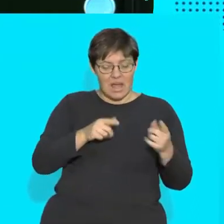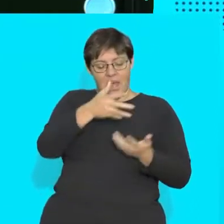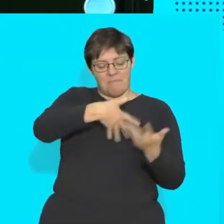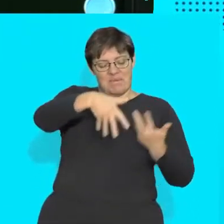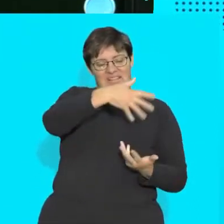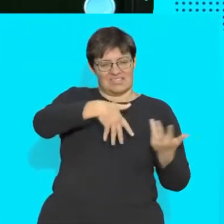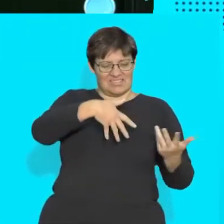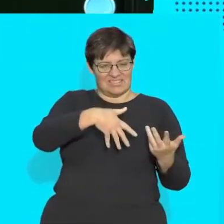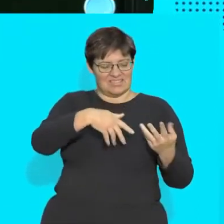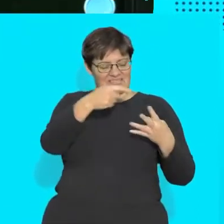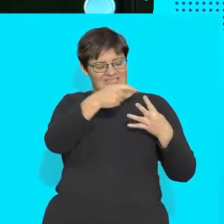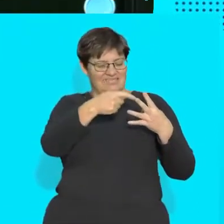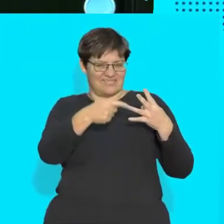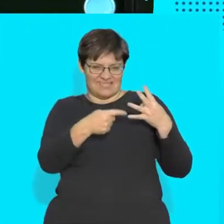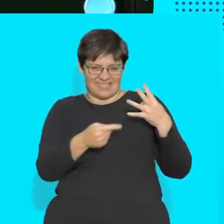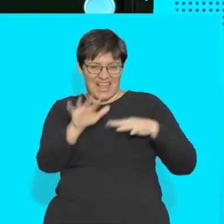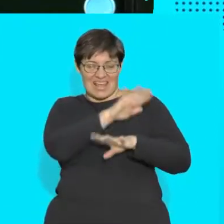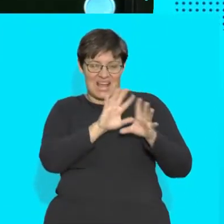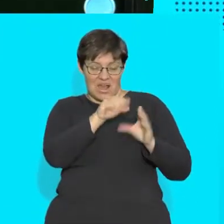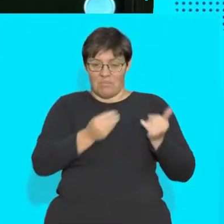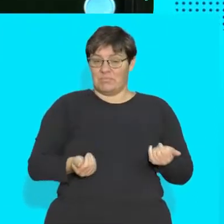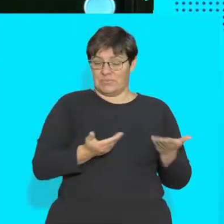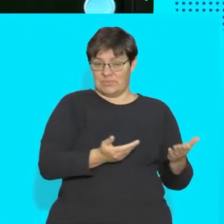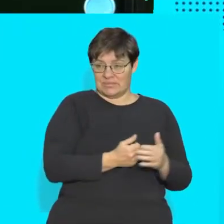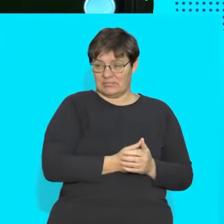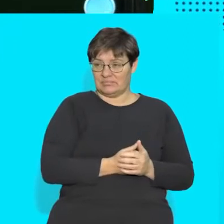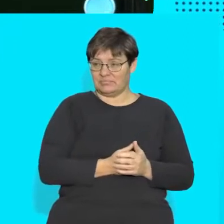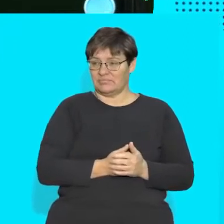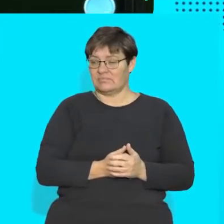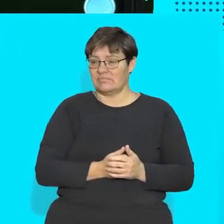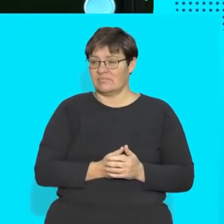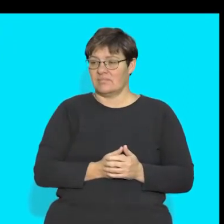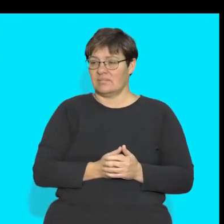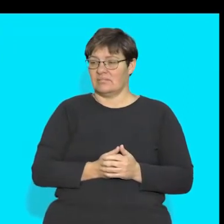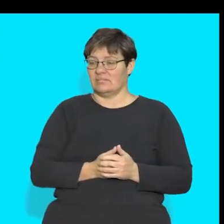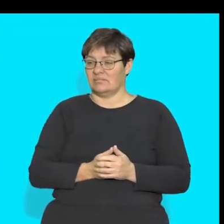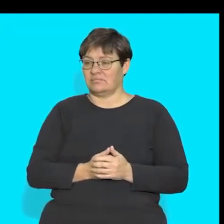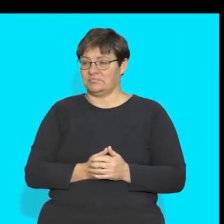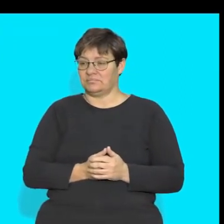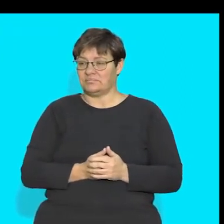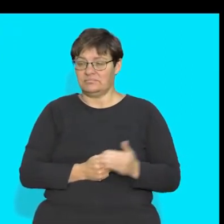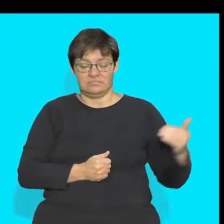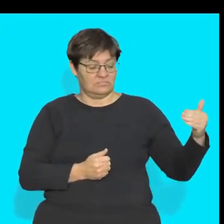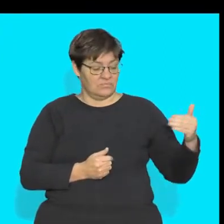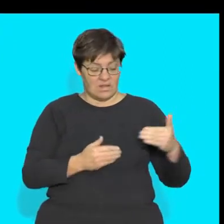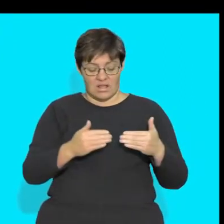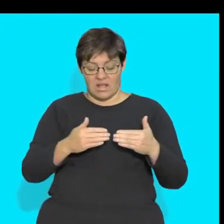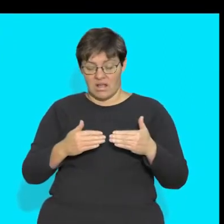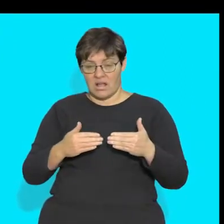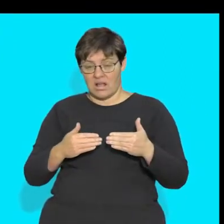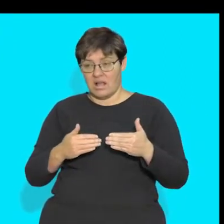is a mixture of all the colors that are being produced. This grating and the